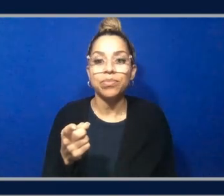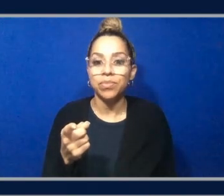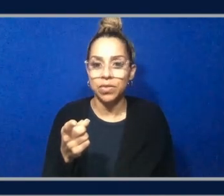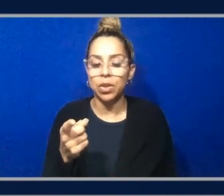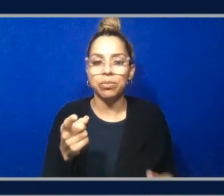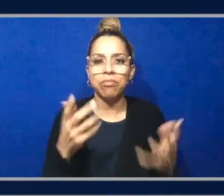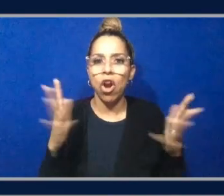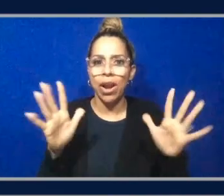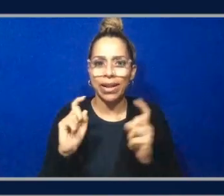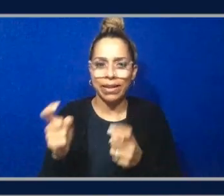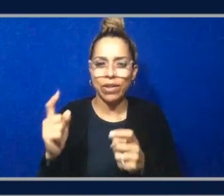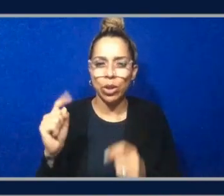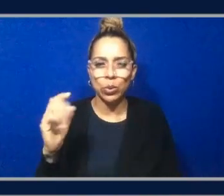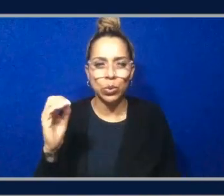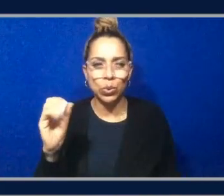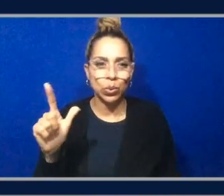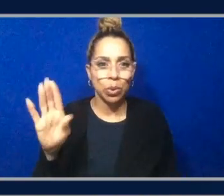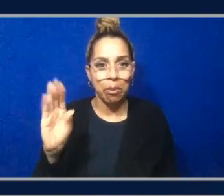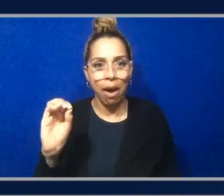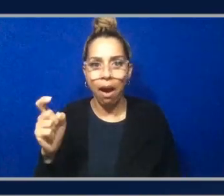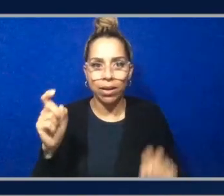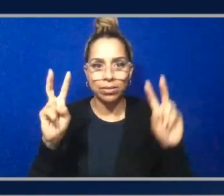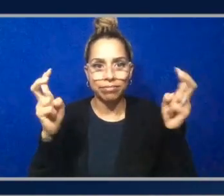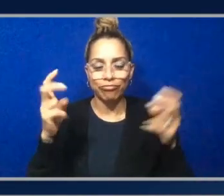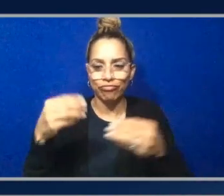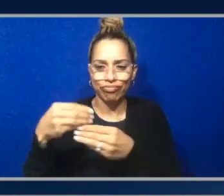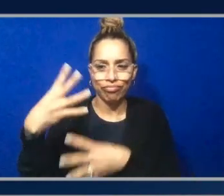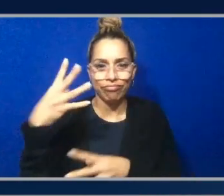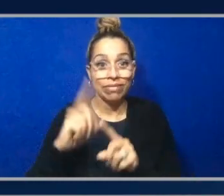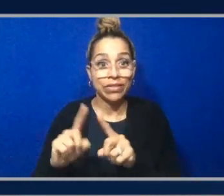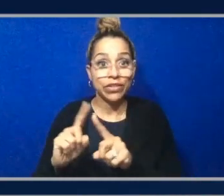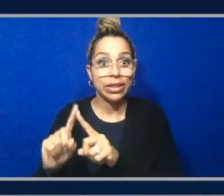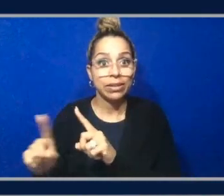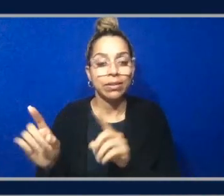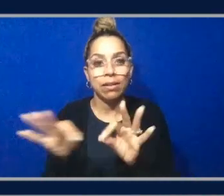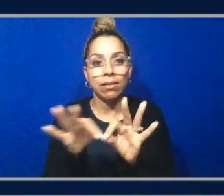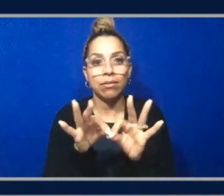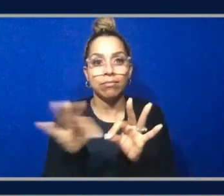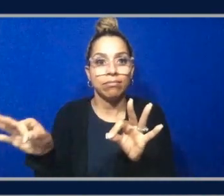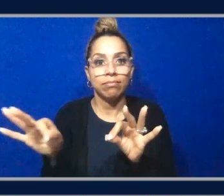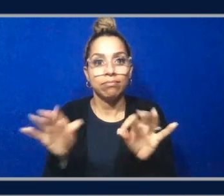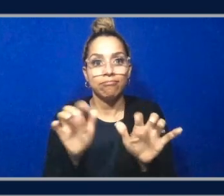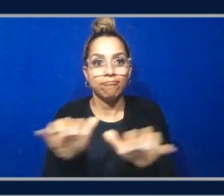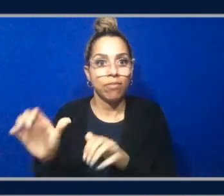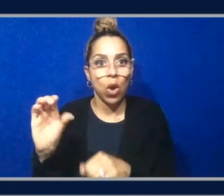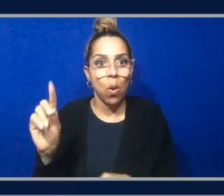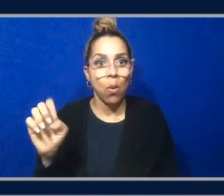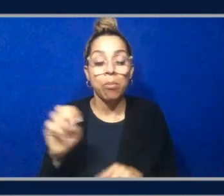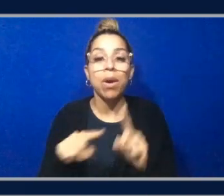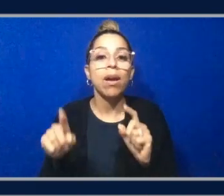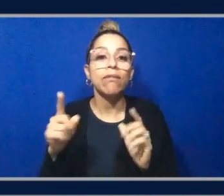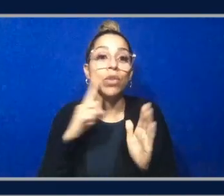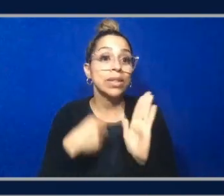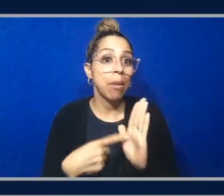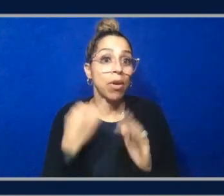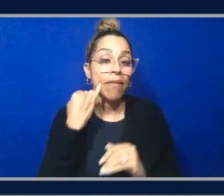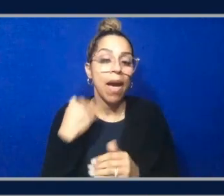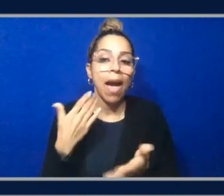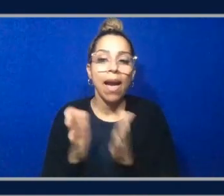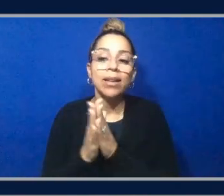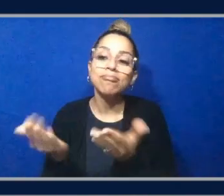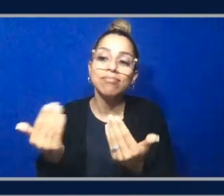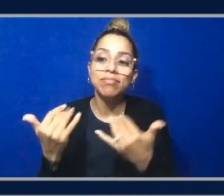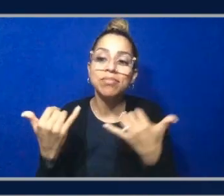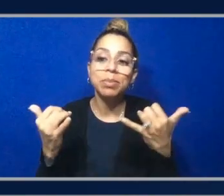different things, but now if you ask it, for example, something like "Let's play hide and seek," Yeah. because the LLM